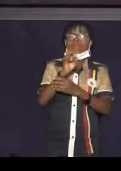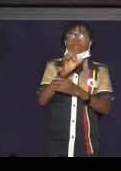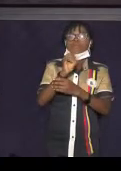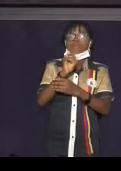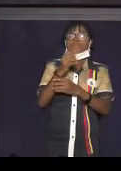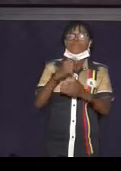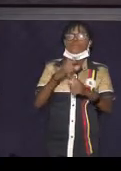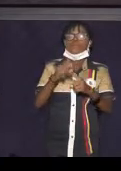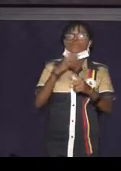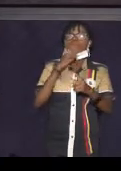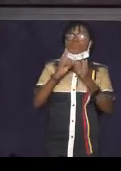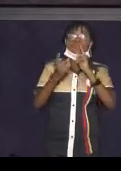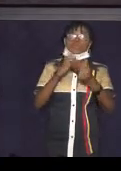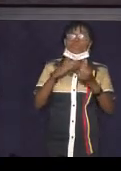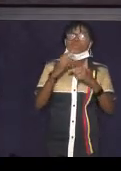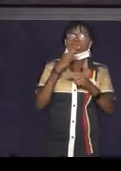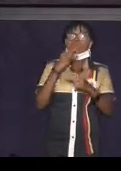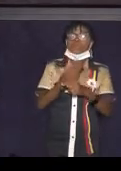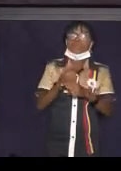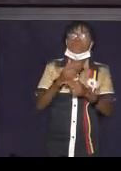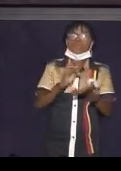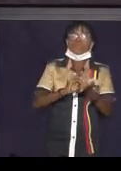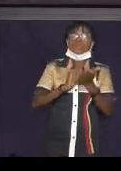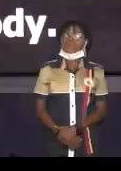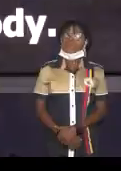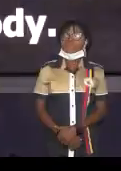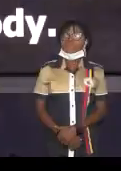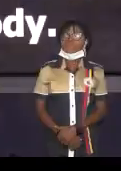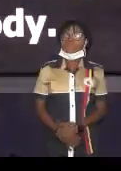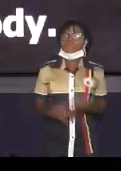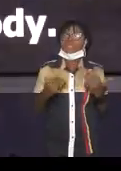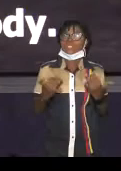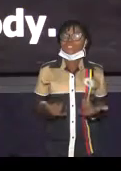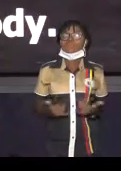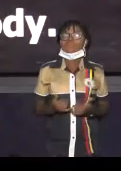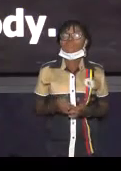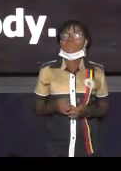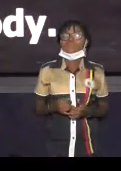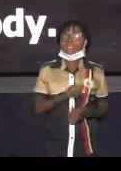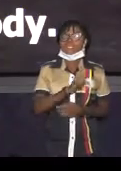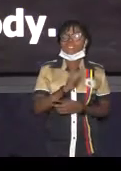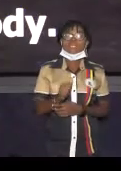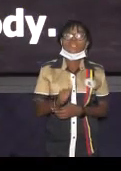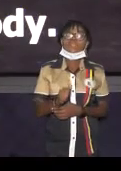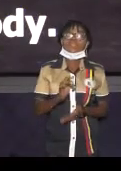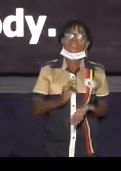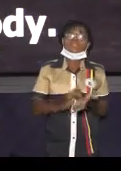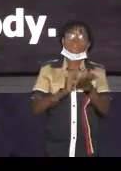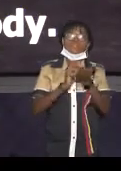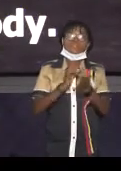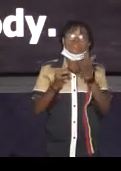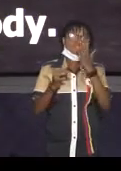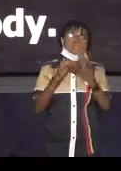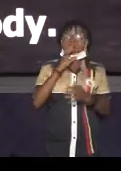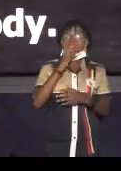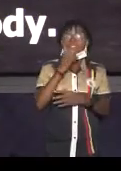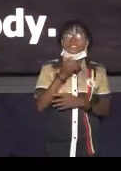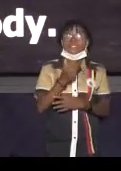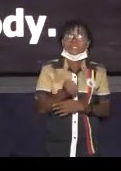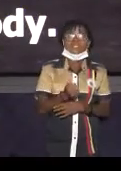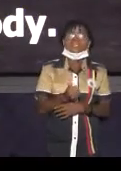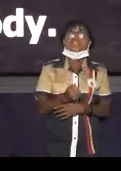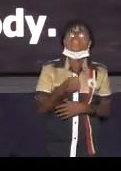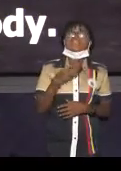when we talk about drug, what do we mean? Now, a drug is a substance used to treat